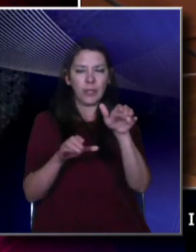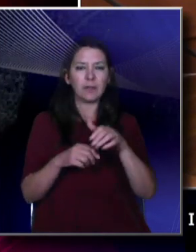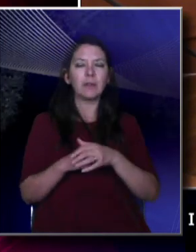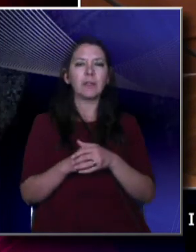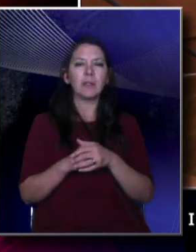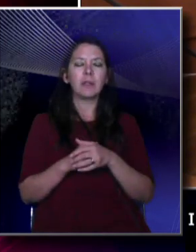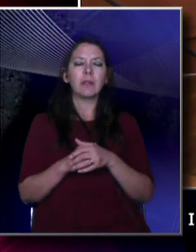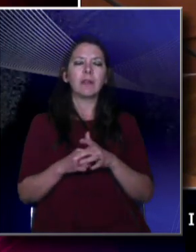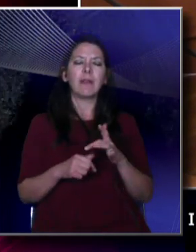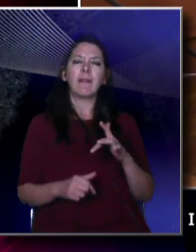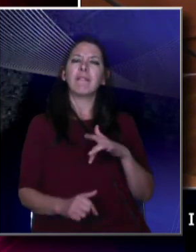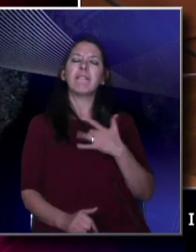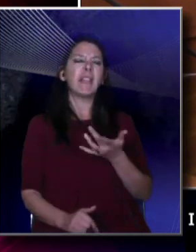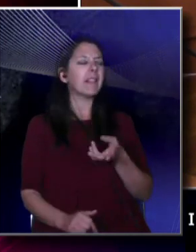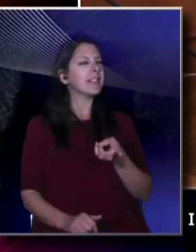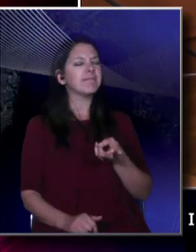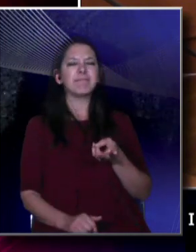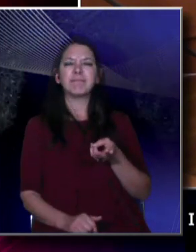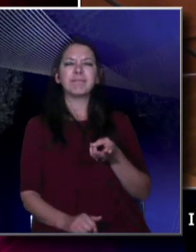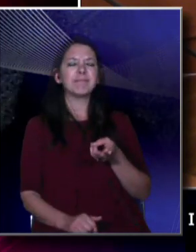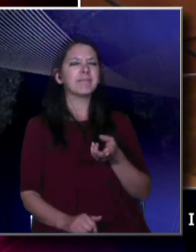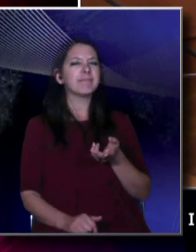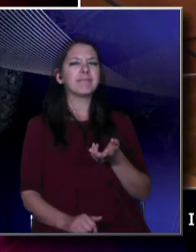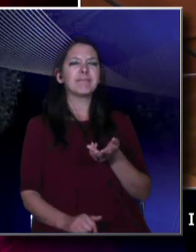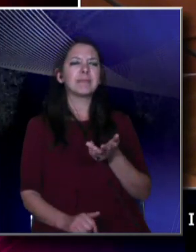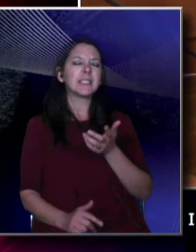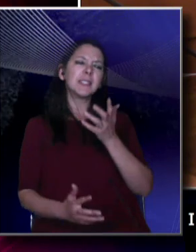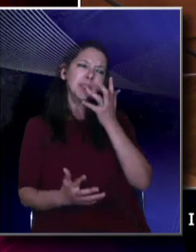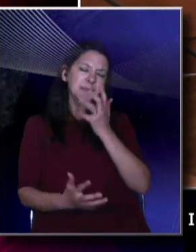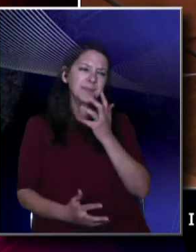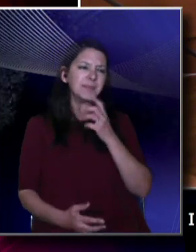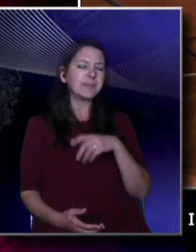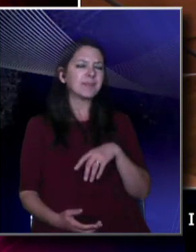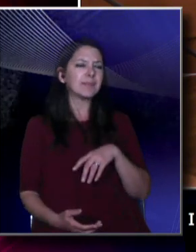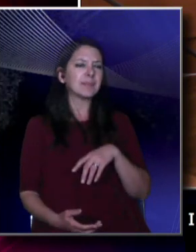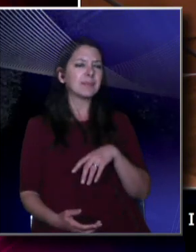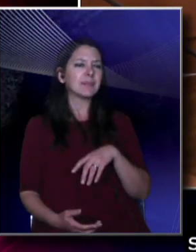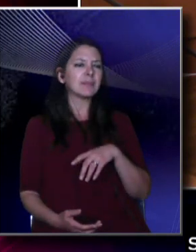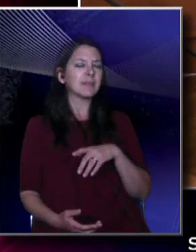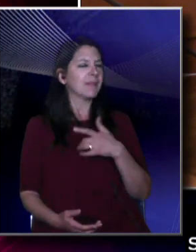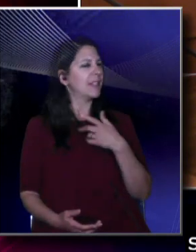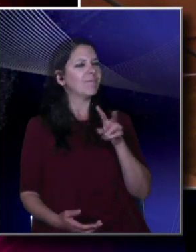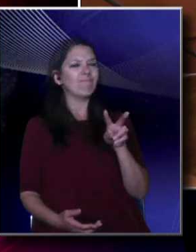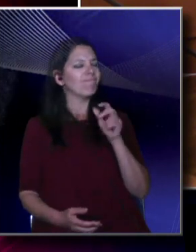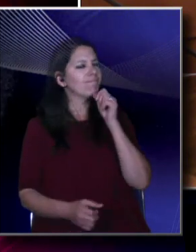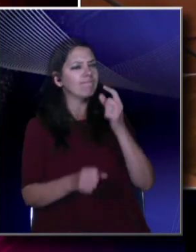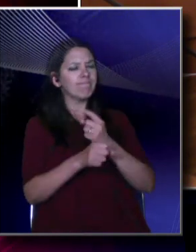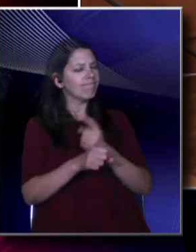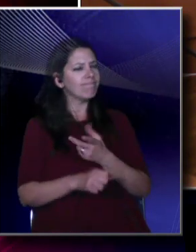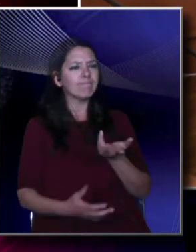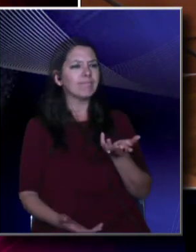it's shameful and, well, it's just saddening that this, you know,